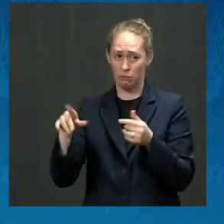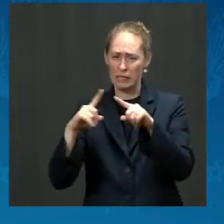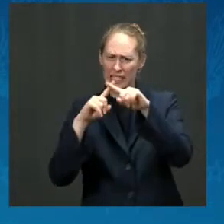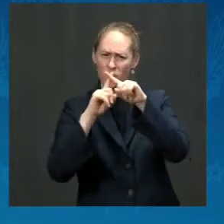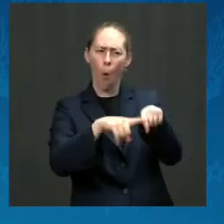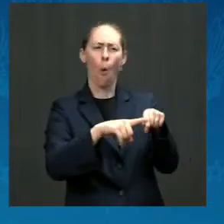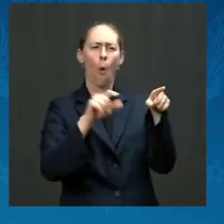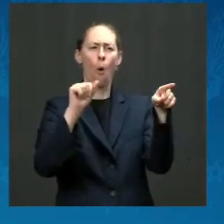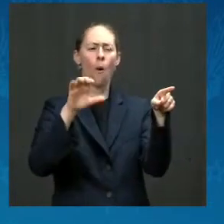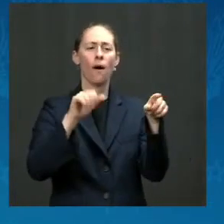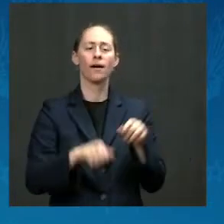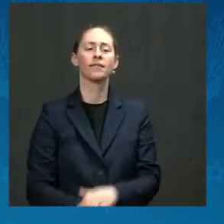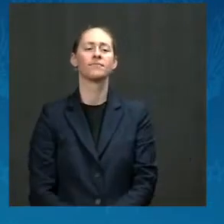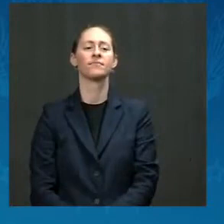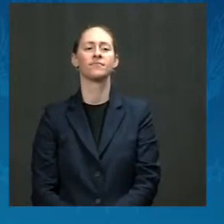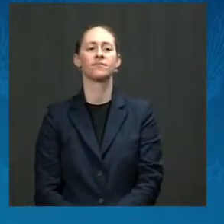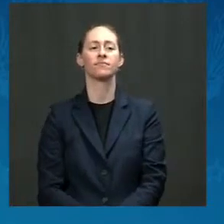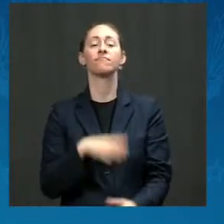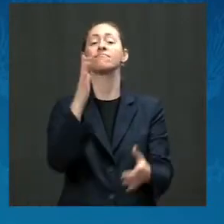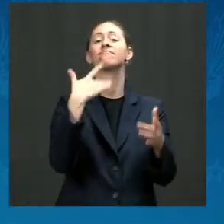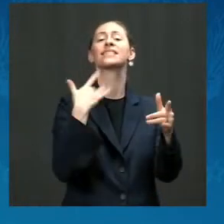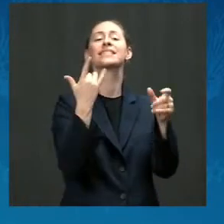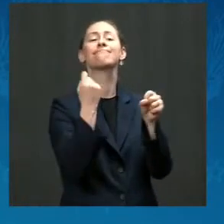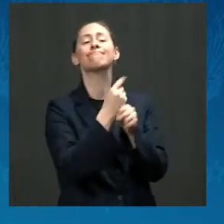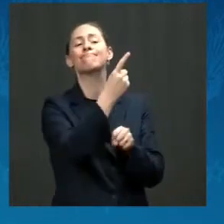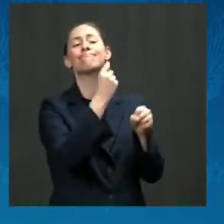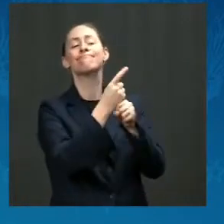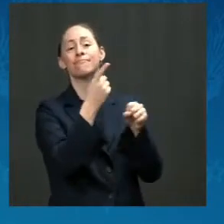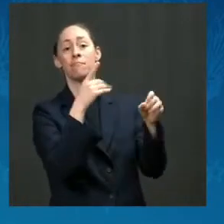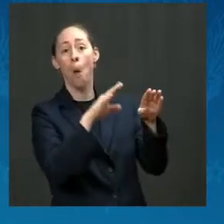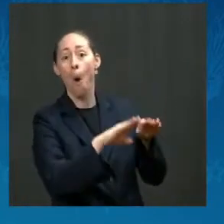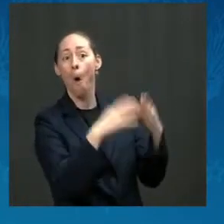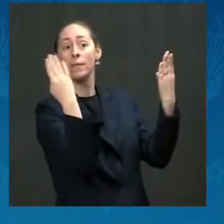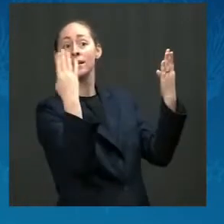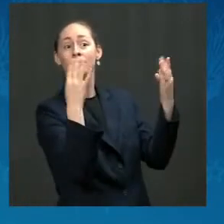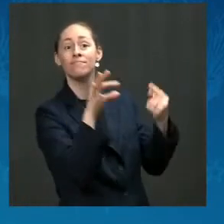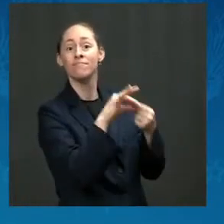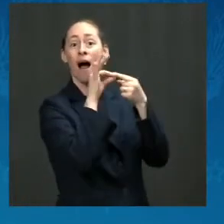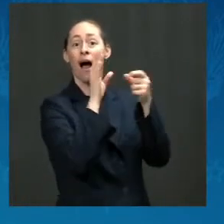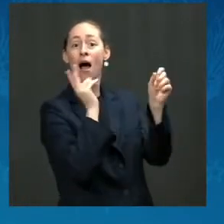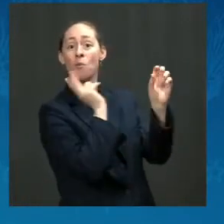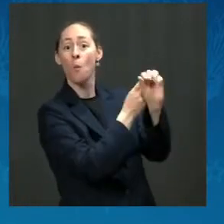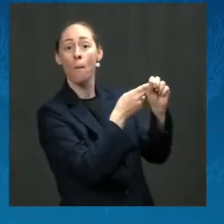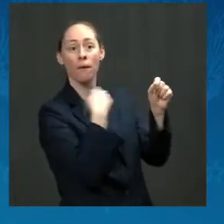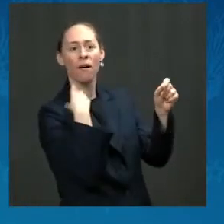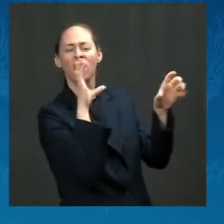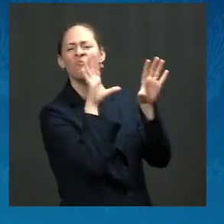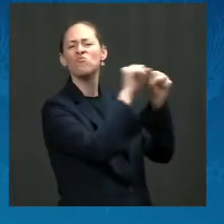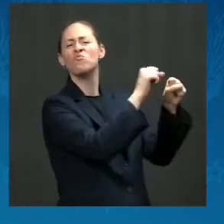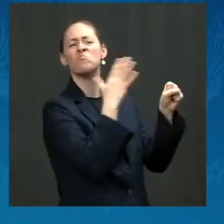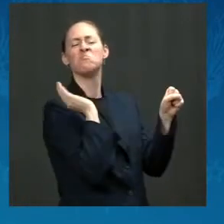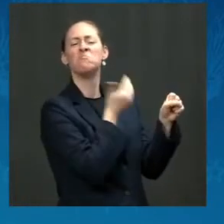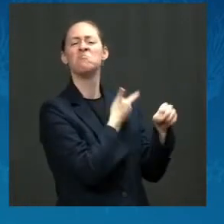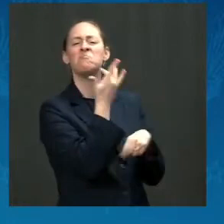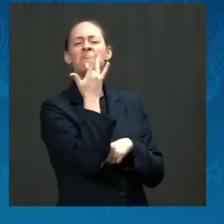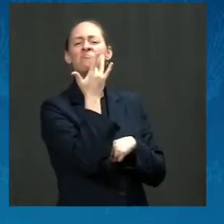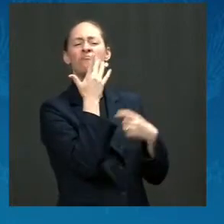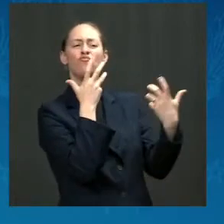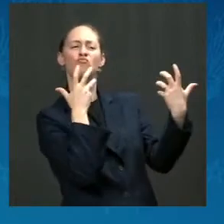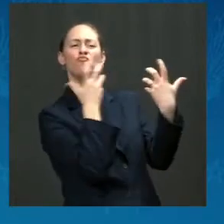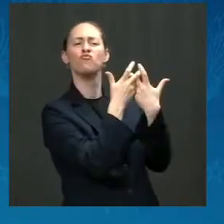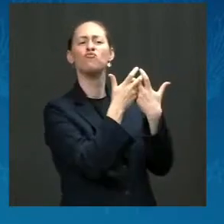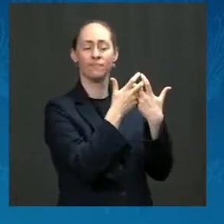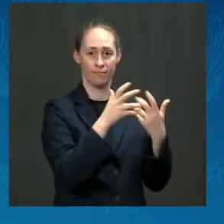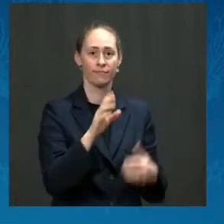guaranteed essential health benefits, all of the plans are good quality. However, I can't say they've always been affordable. As a